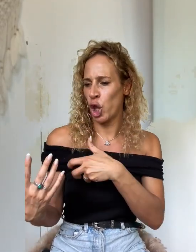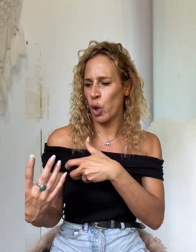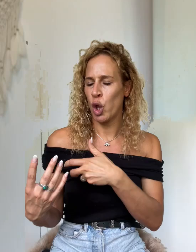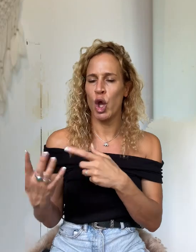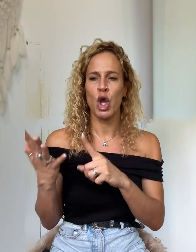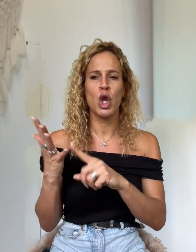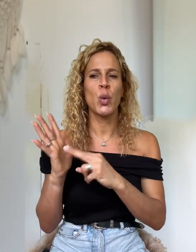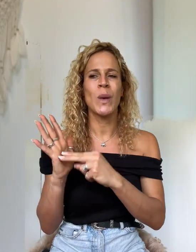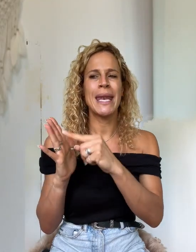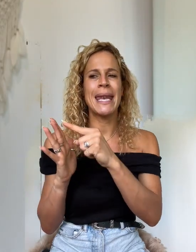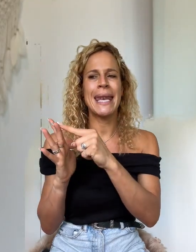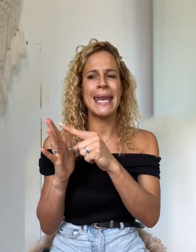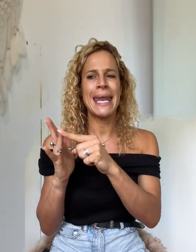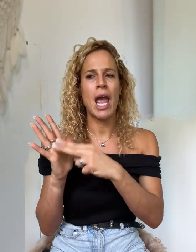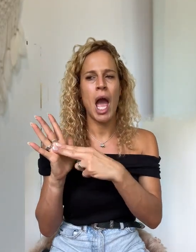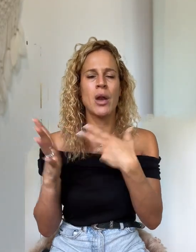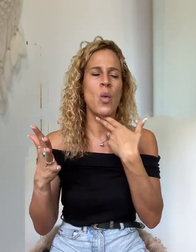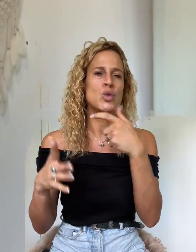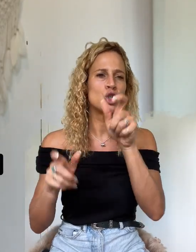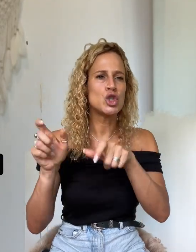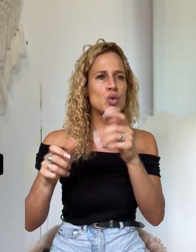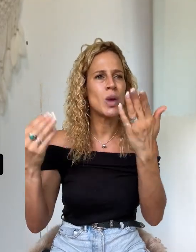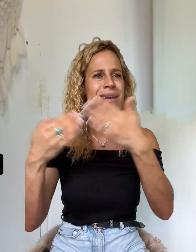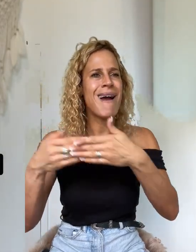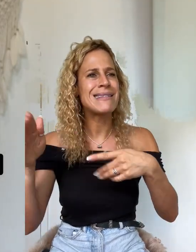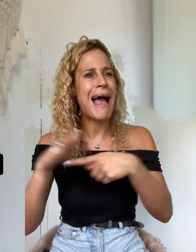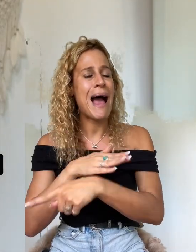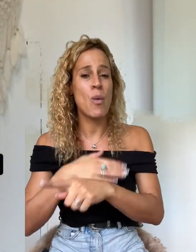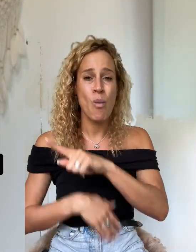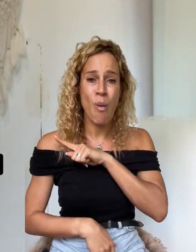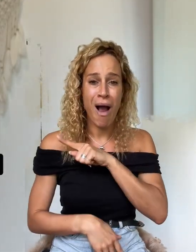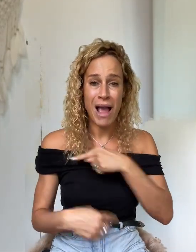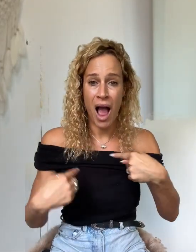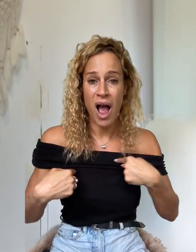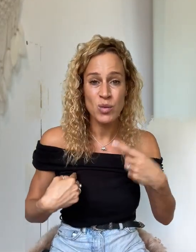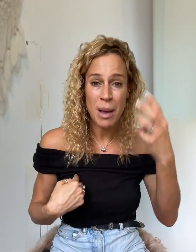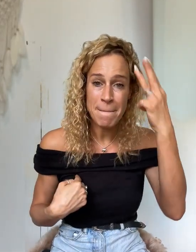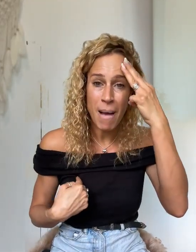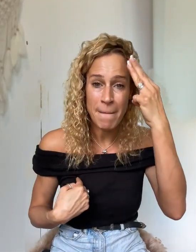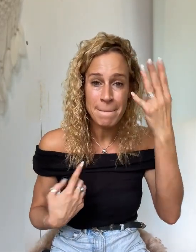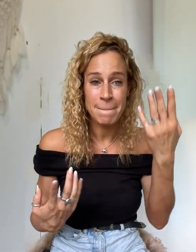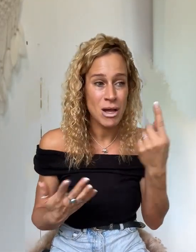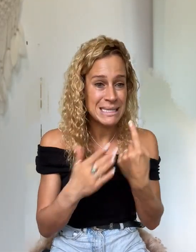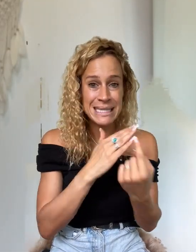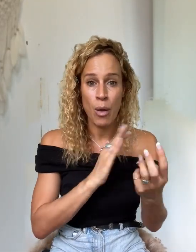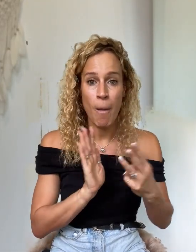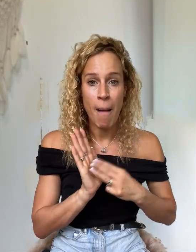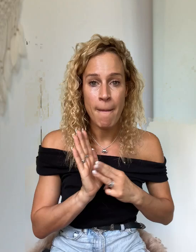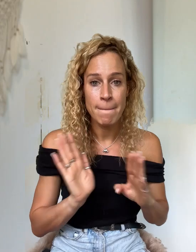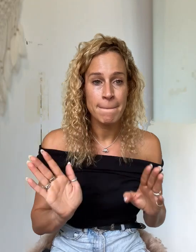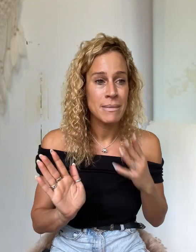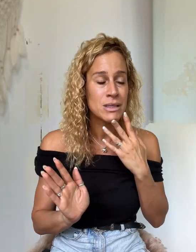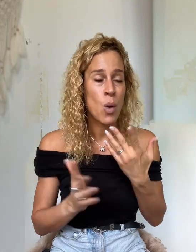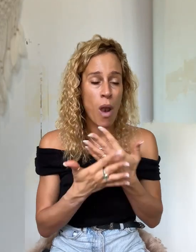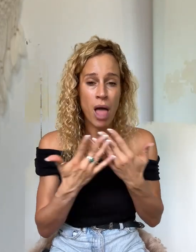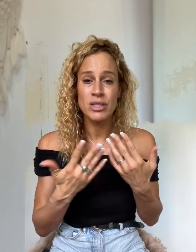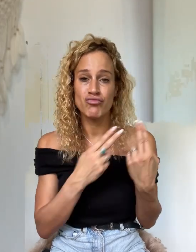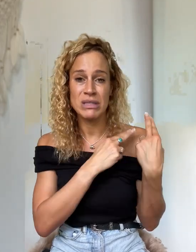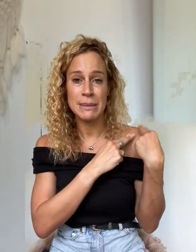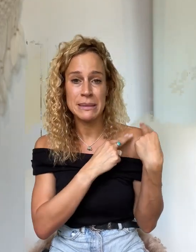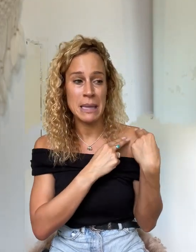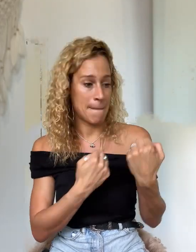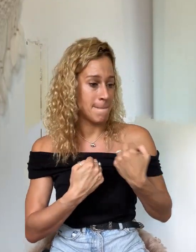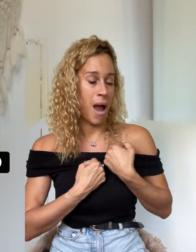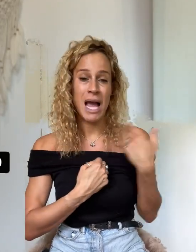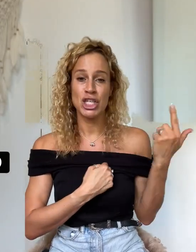call unions and things like that, like student nights out and things. Because I was a mum, I had other responsibilities,